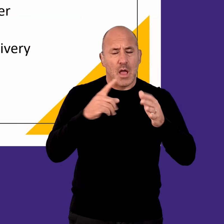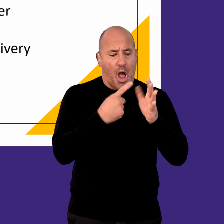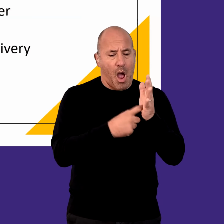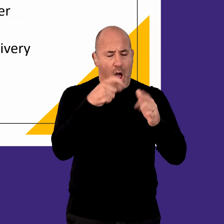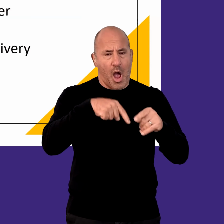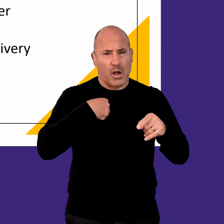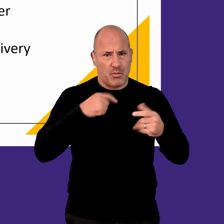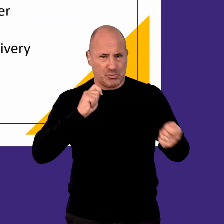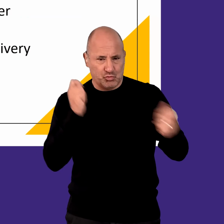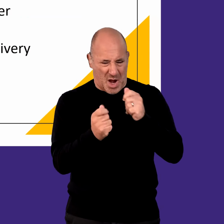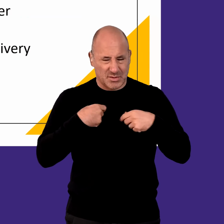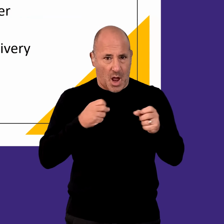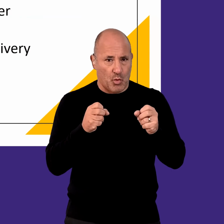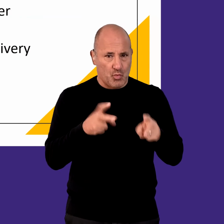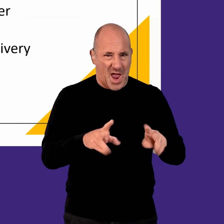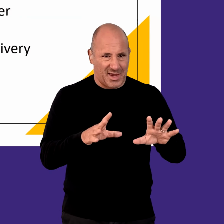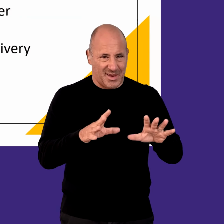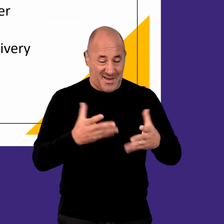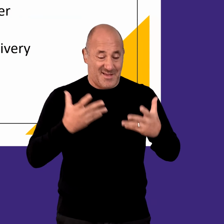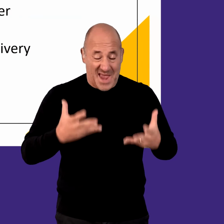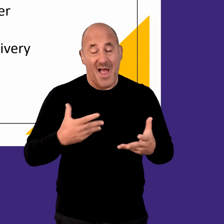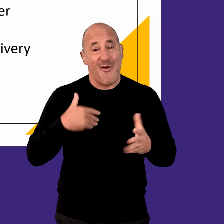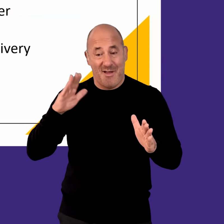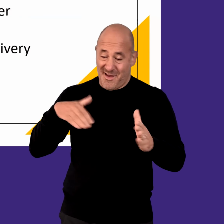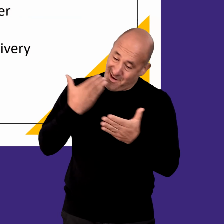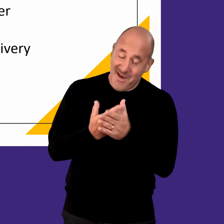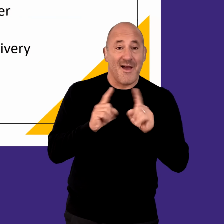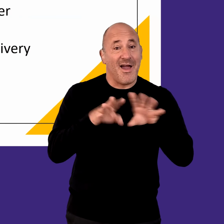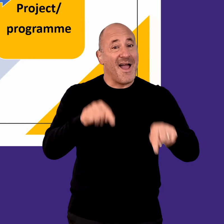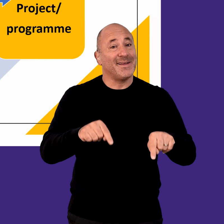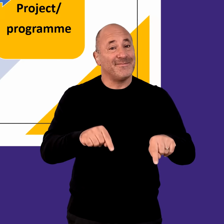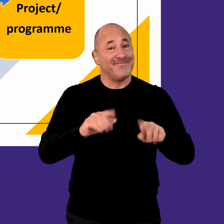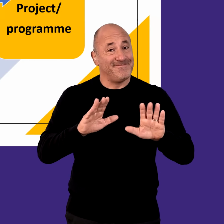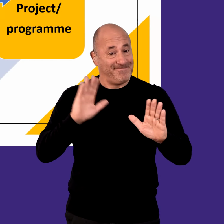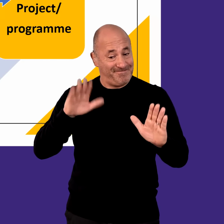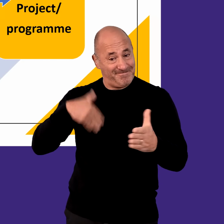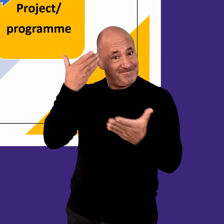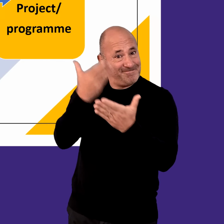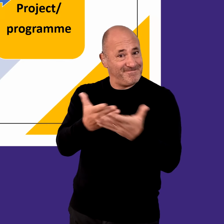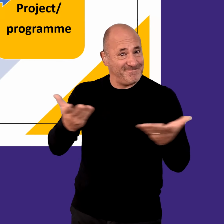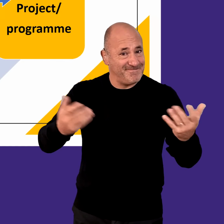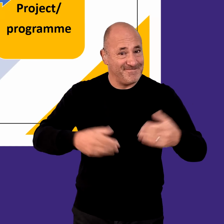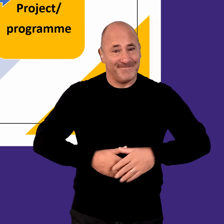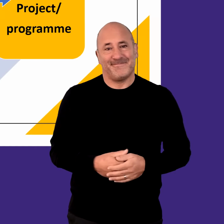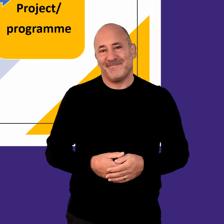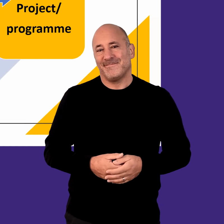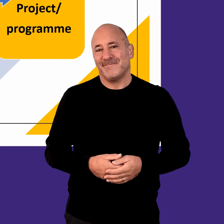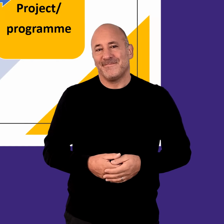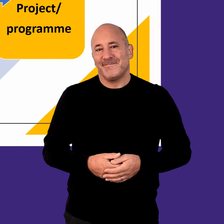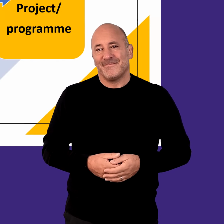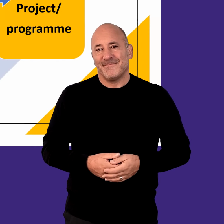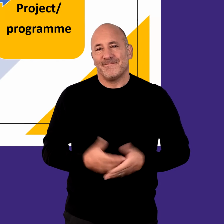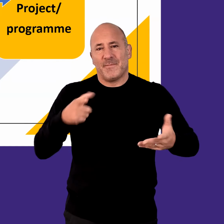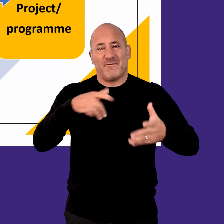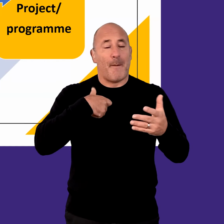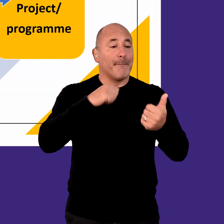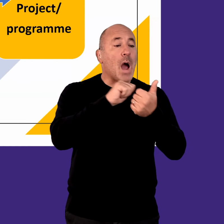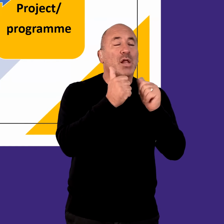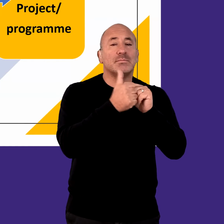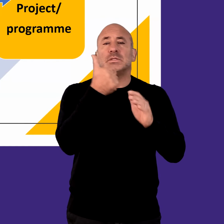learning and reshaped our approach at ARC. So this is how we work now.